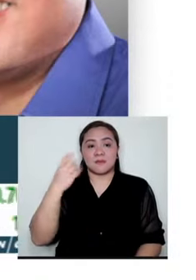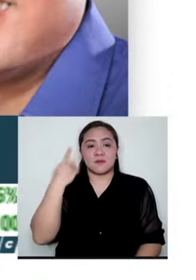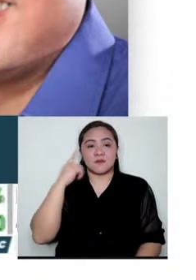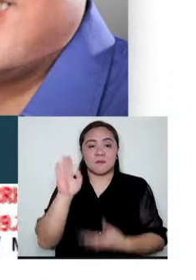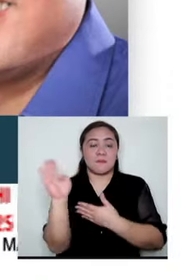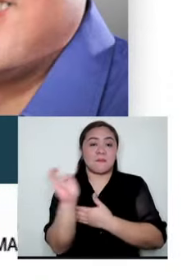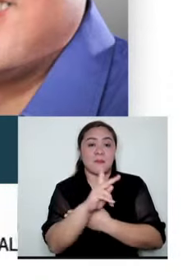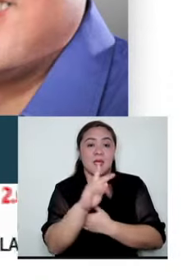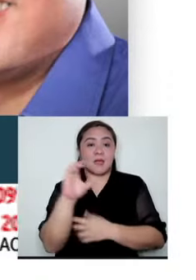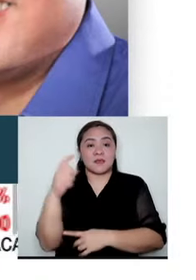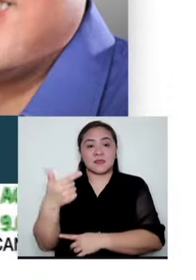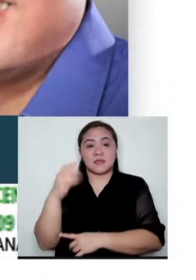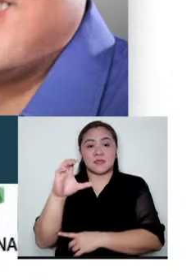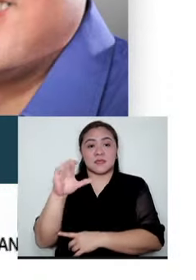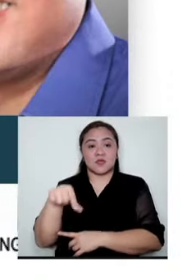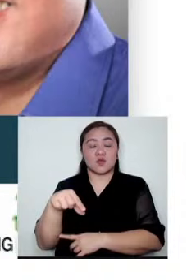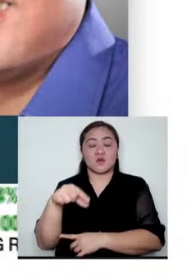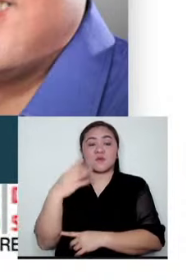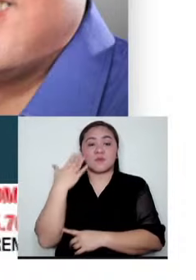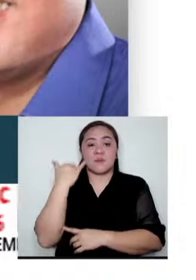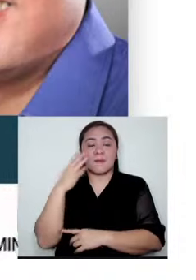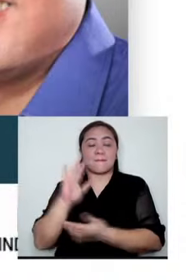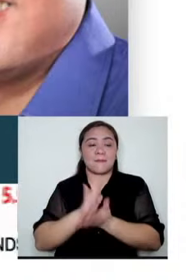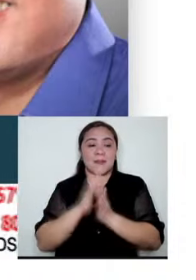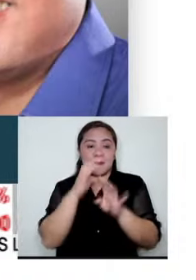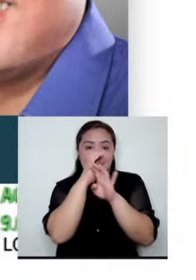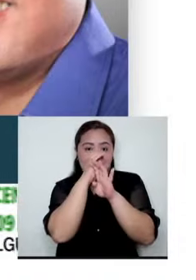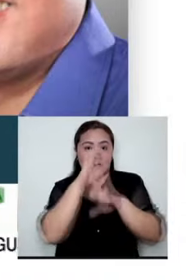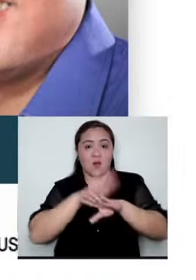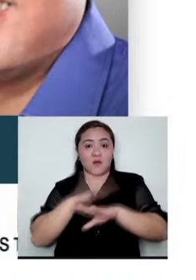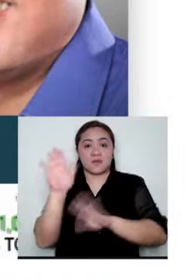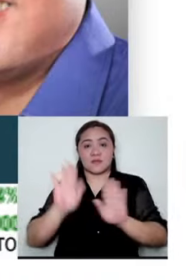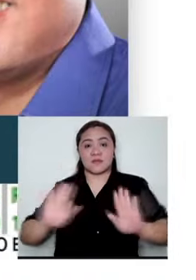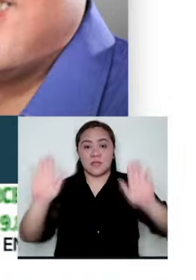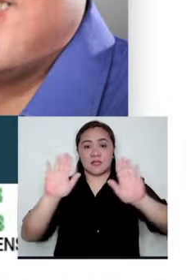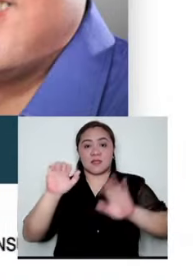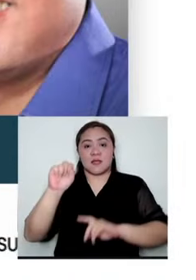to GCQ with heightened restrictions on Sunday, August 8th,